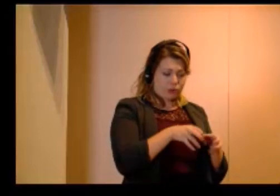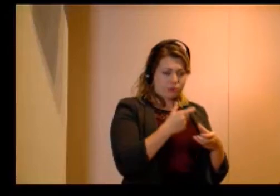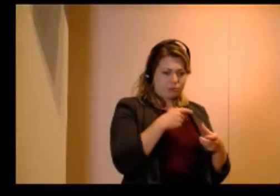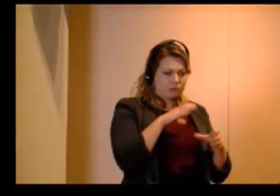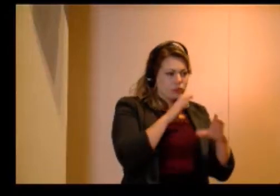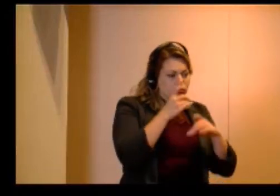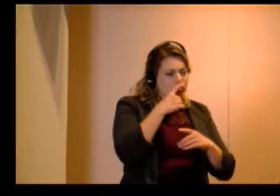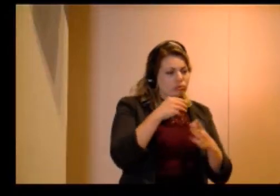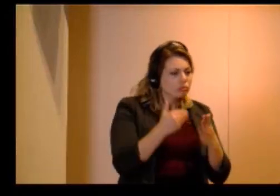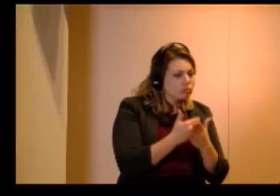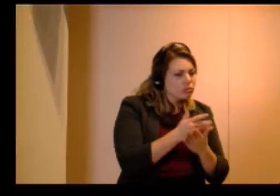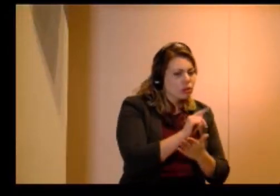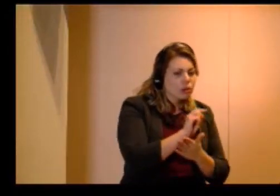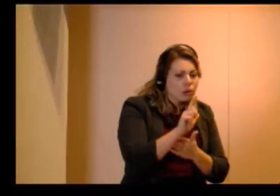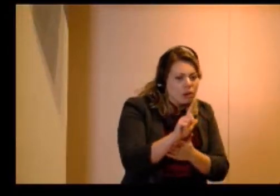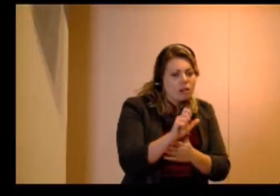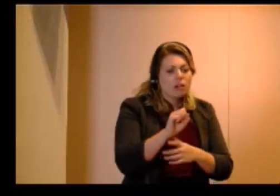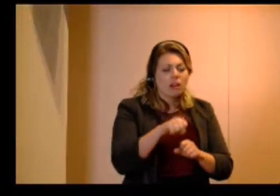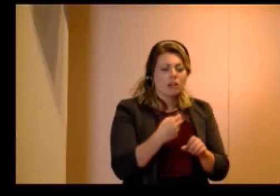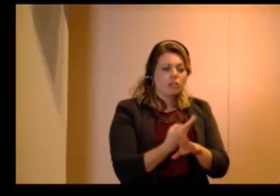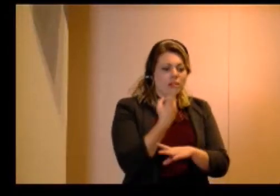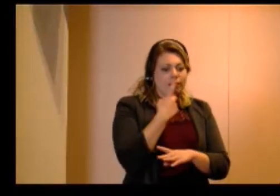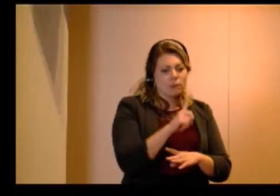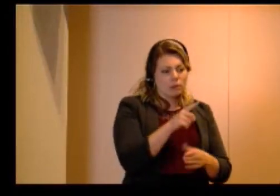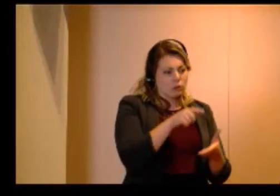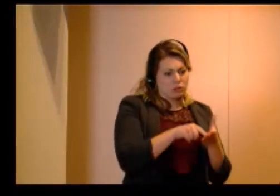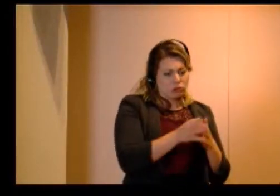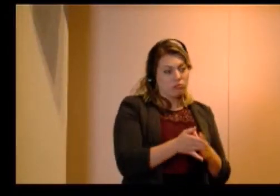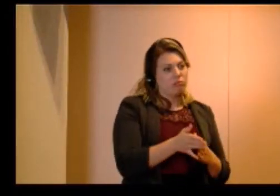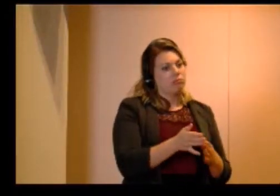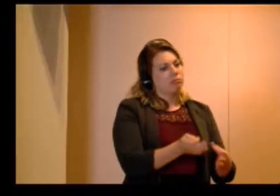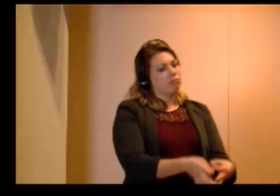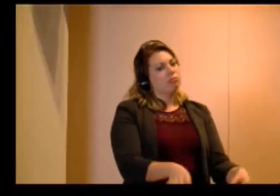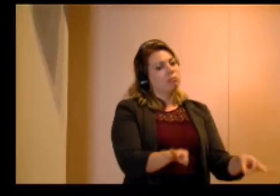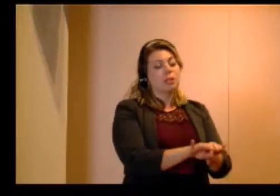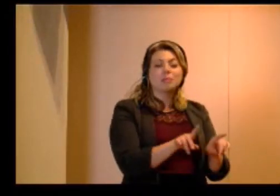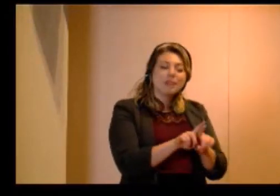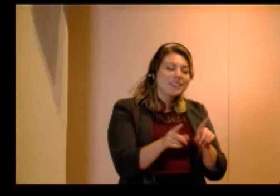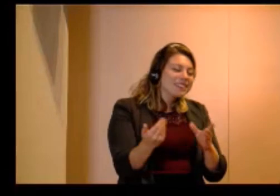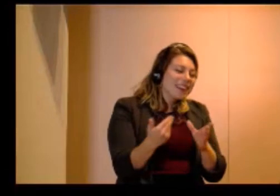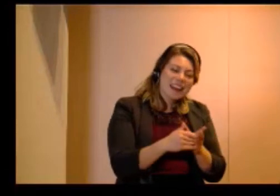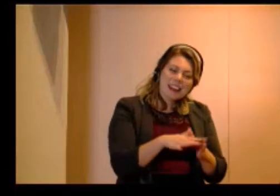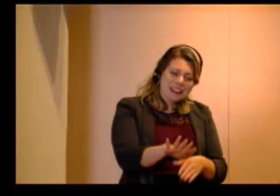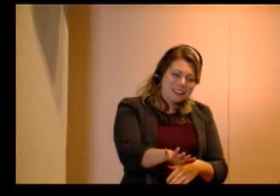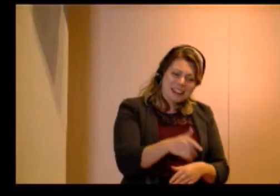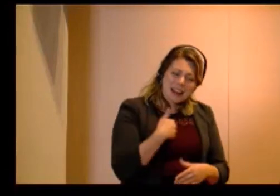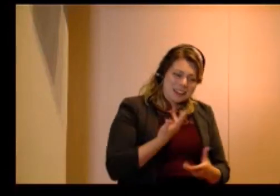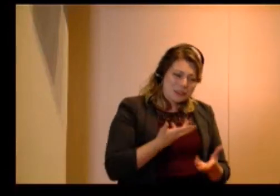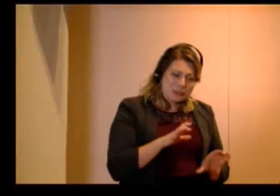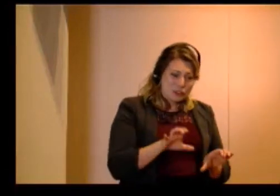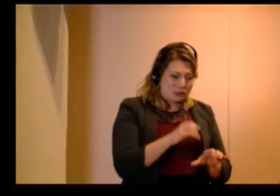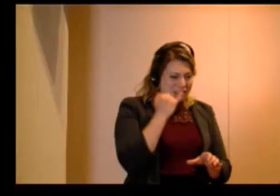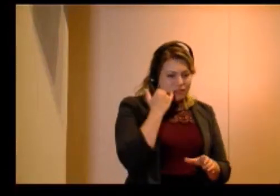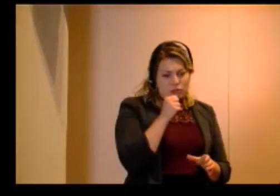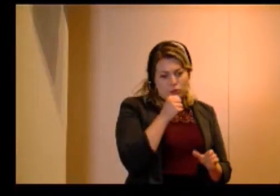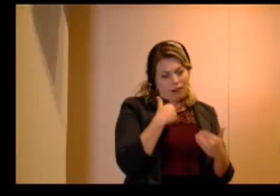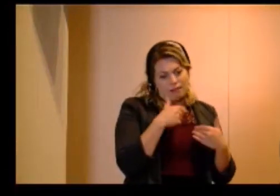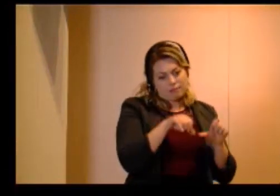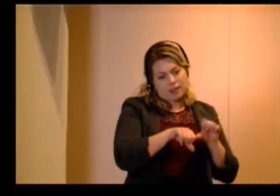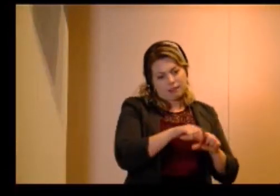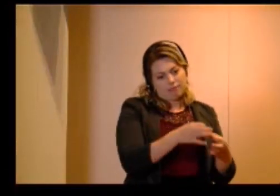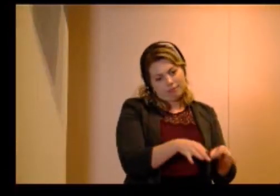and techniques to implement for the researchers, that's kind of the key. But again, I wouldn't want to do it if there wasn't scientific value in it,